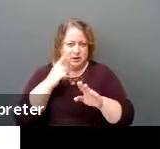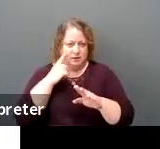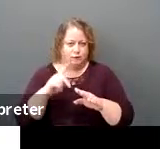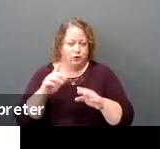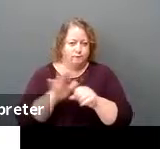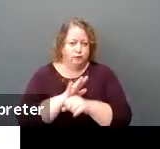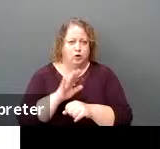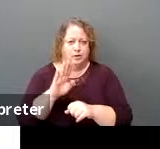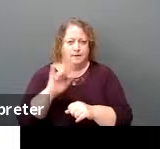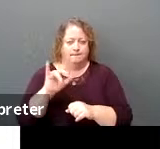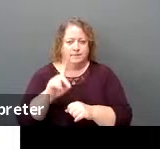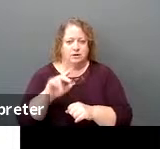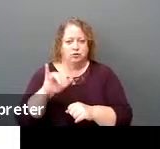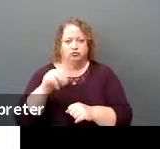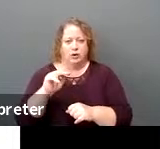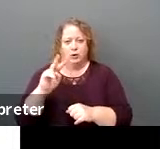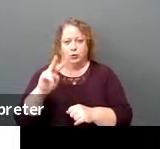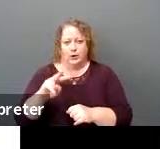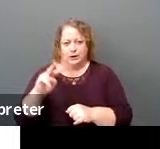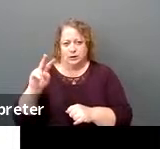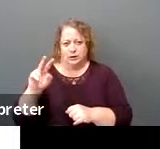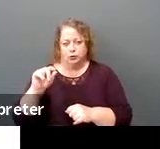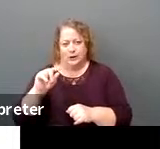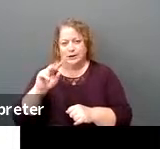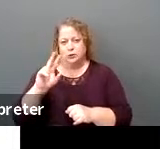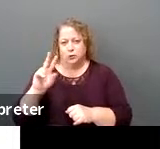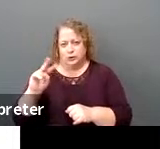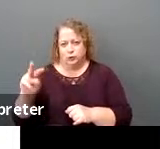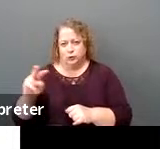a full bid in January of 2022.